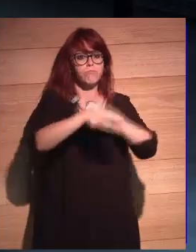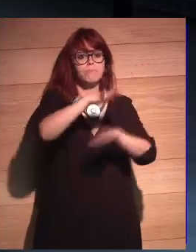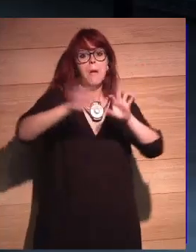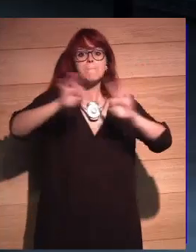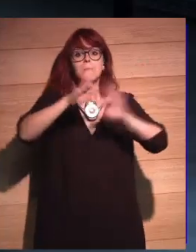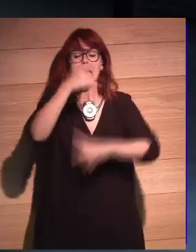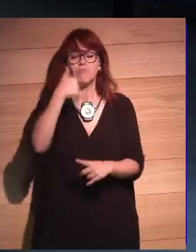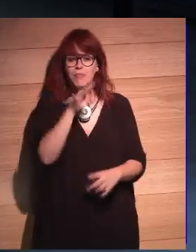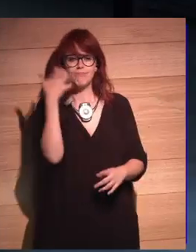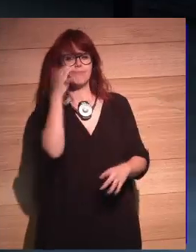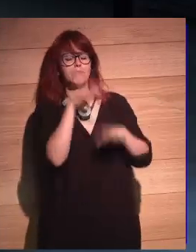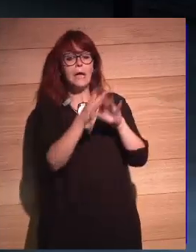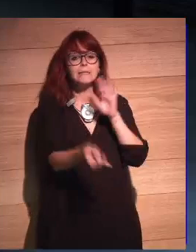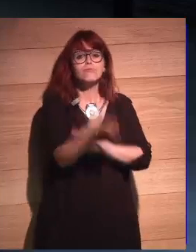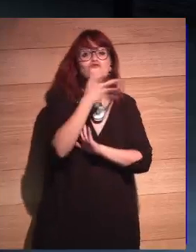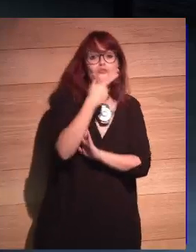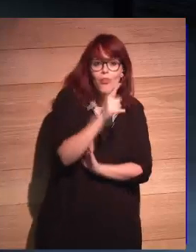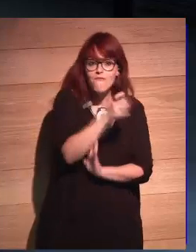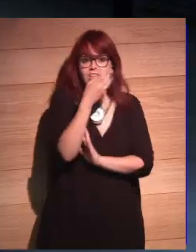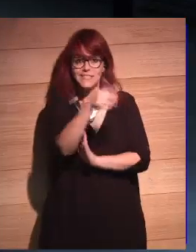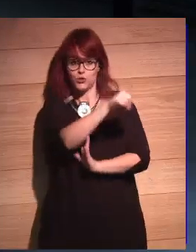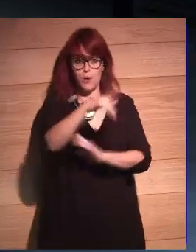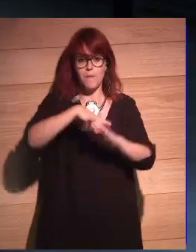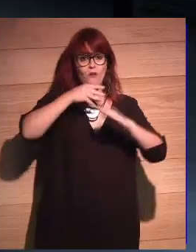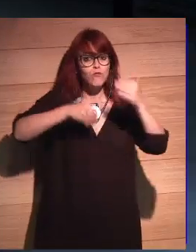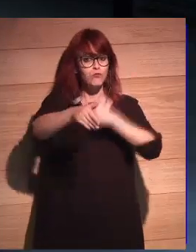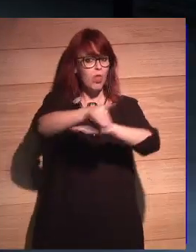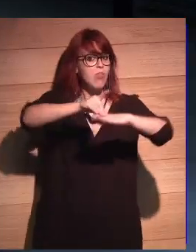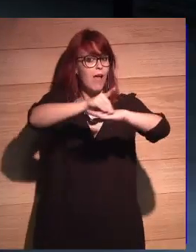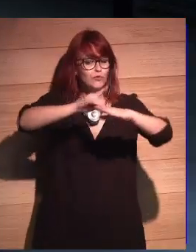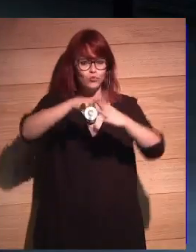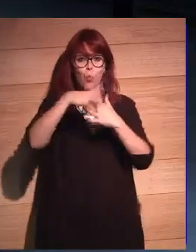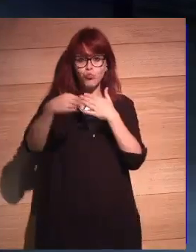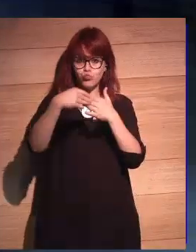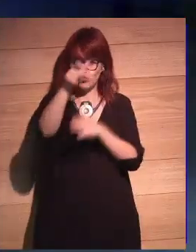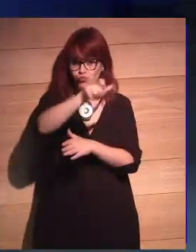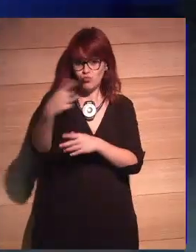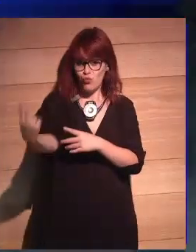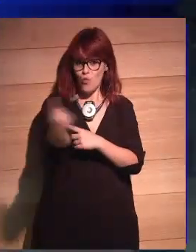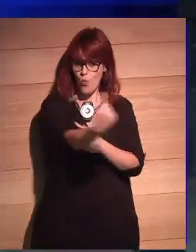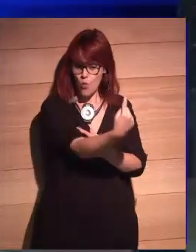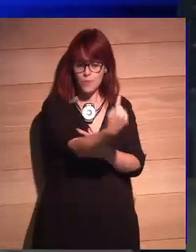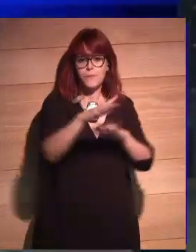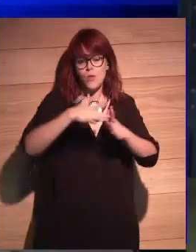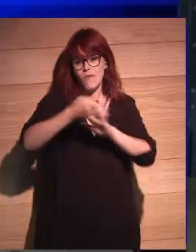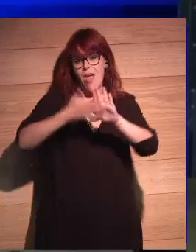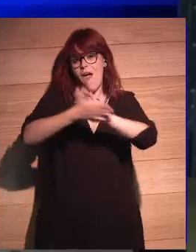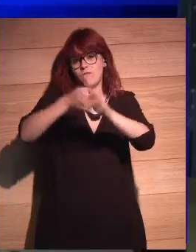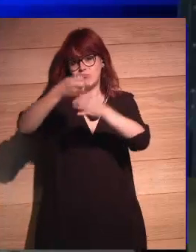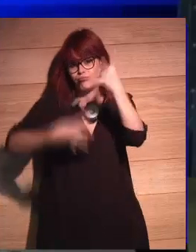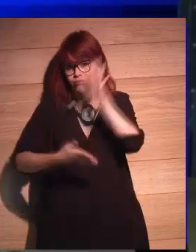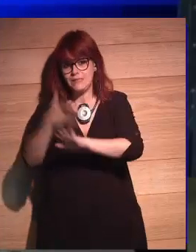focus was more about data and the use of data, but I can talk much more about that